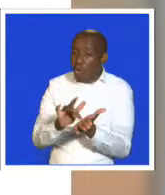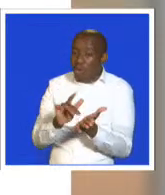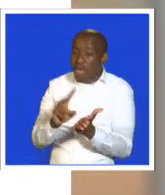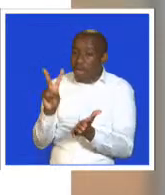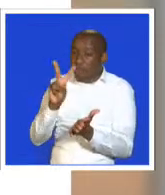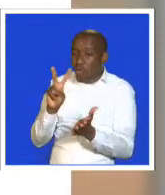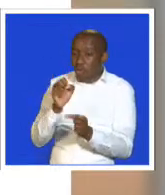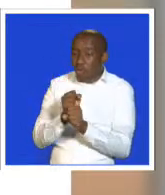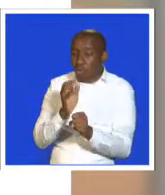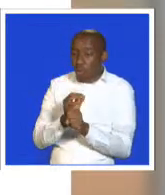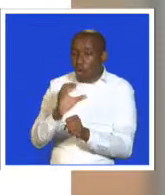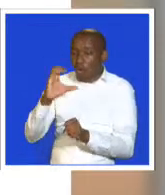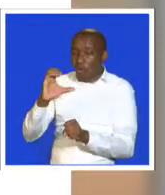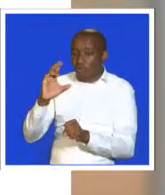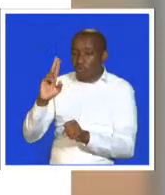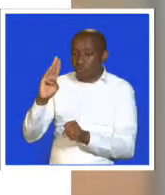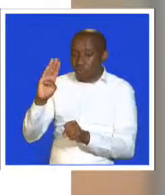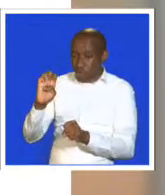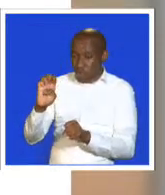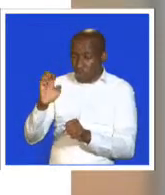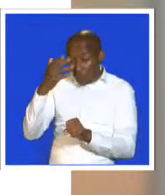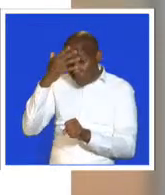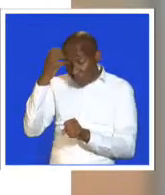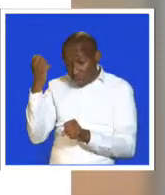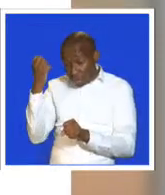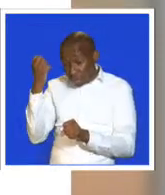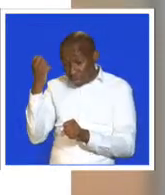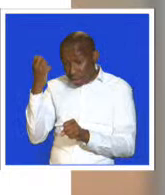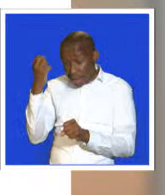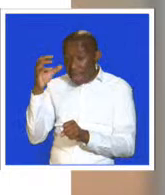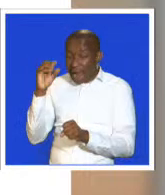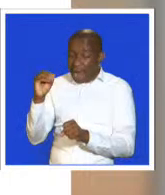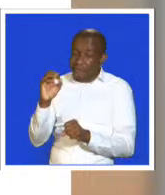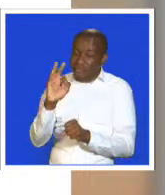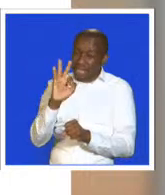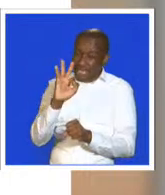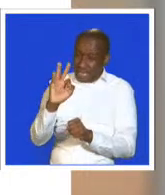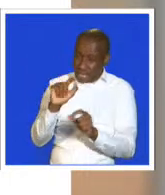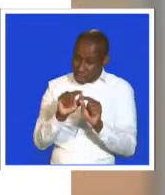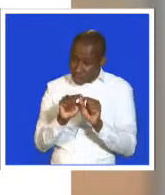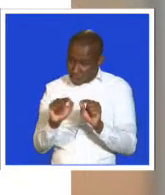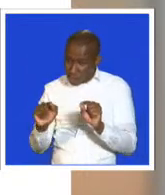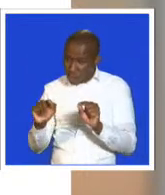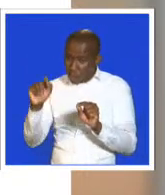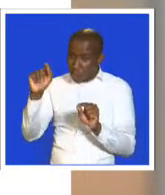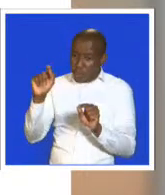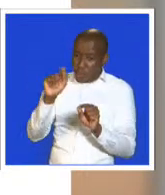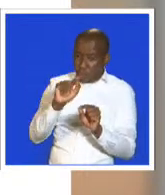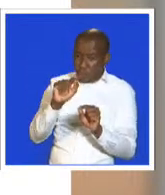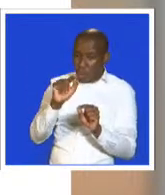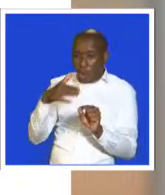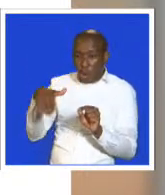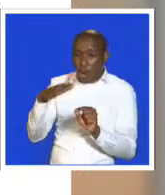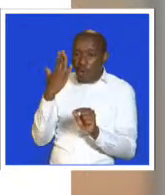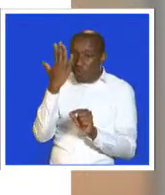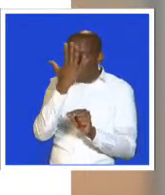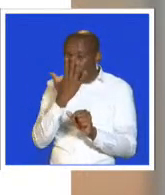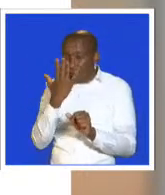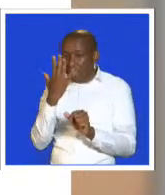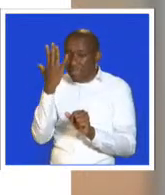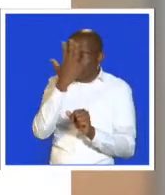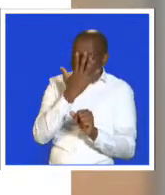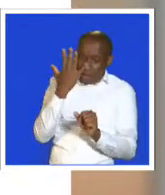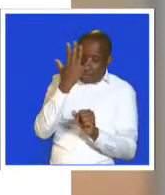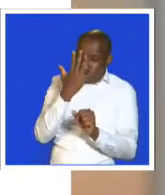cube. If you have forgotten what a cube is, it is a 3-dimensional shape with all the faces. There are 6 and they are